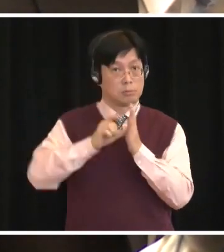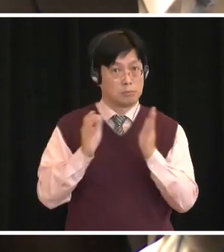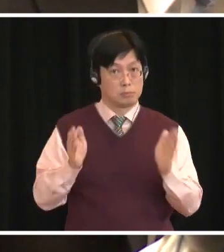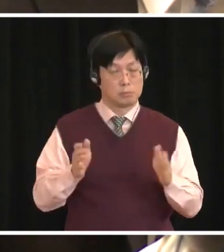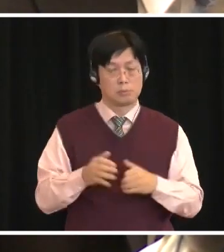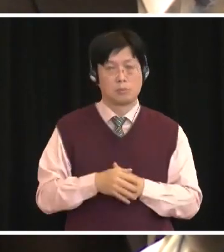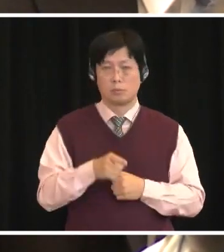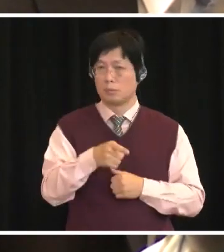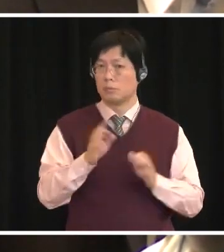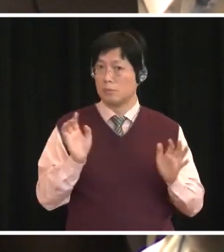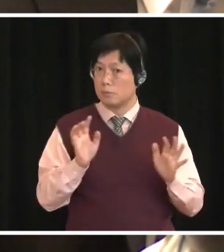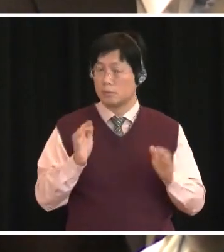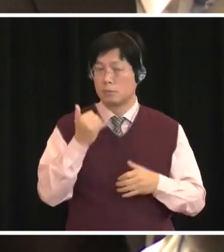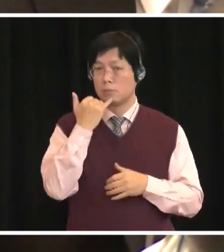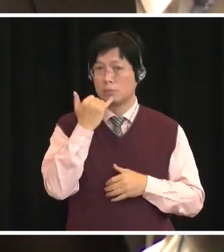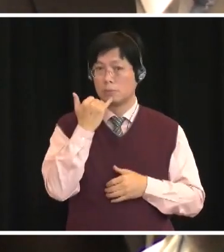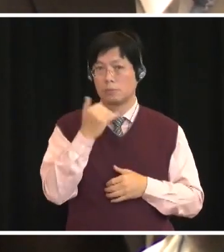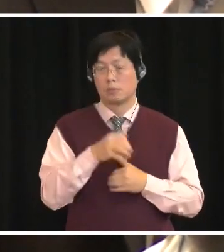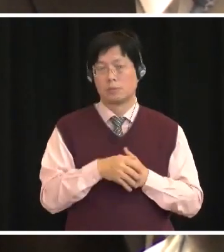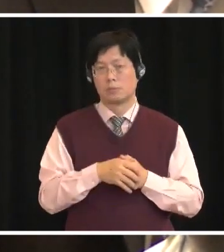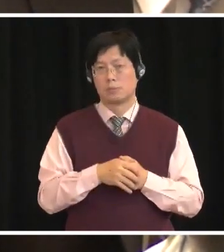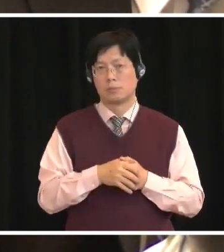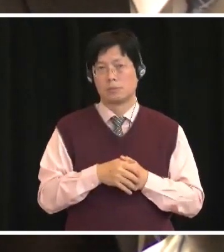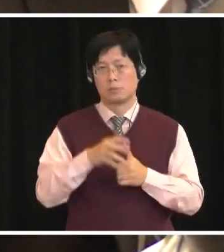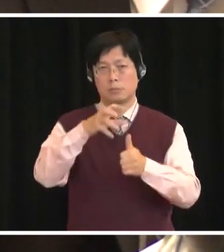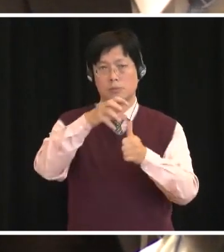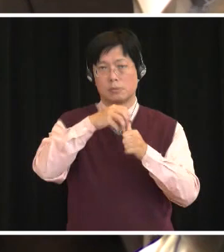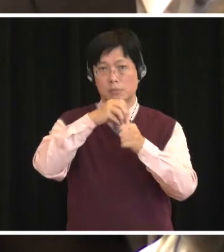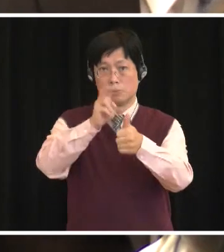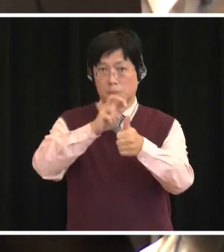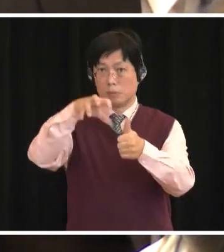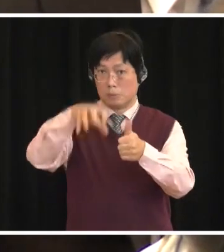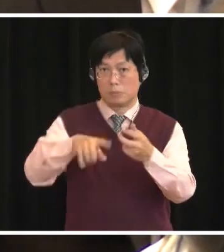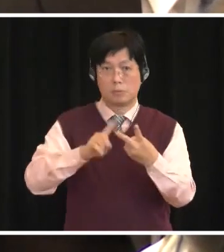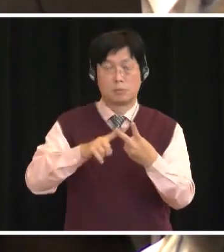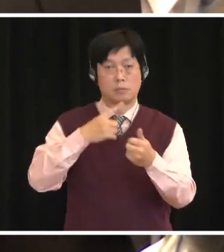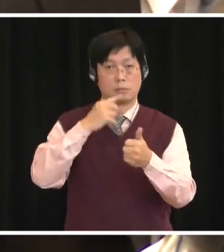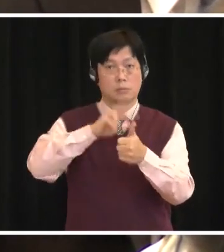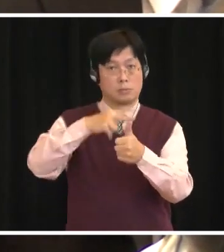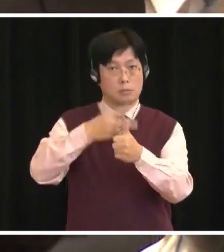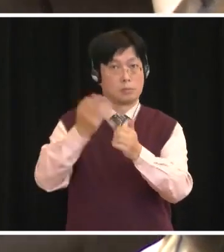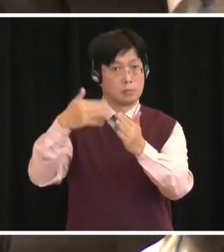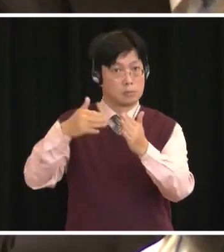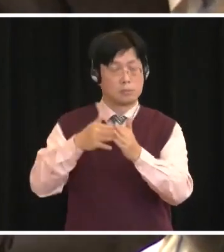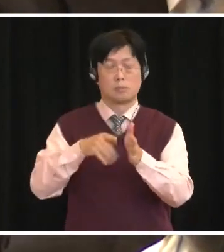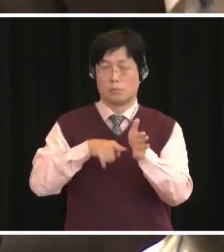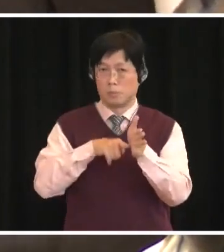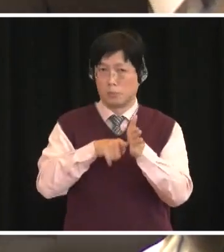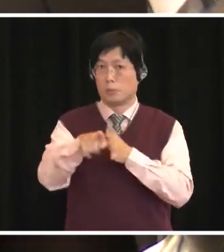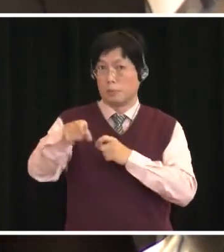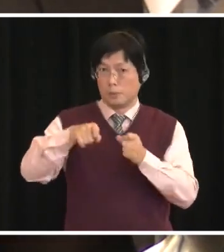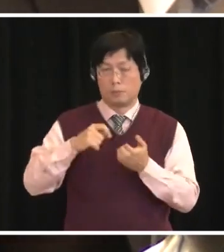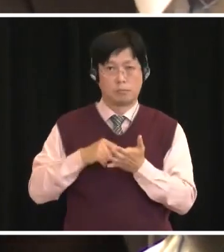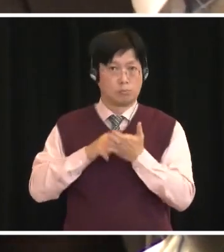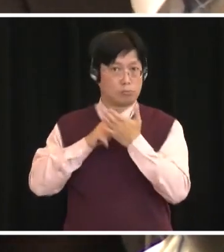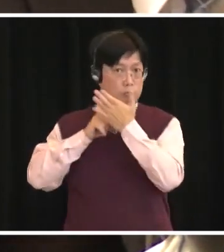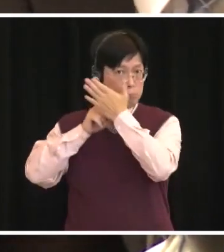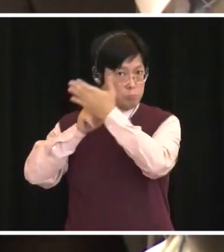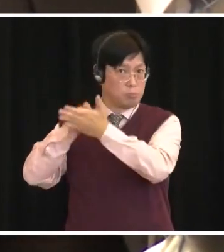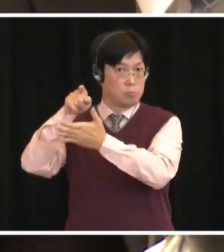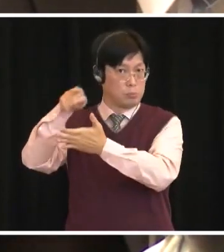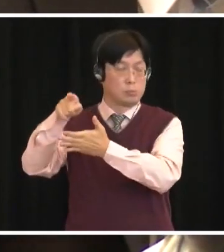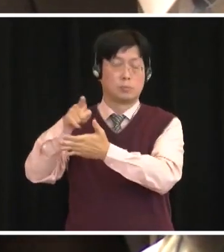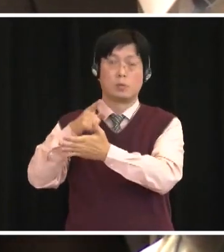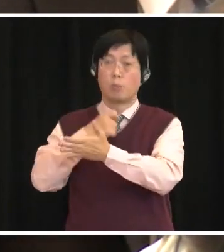again, he or she may choose which schools they want to attend. And if they are high school